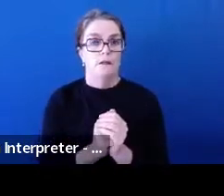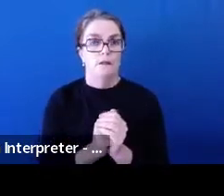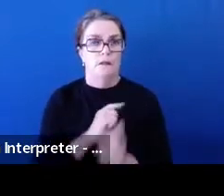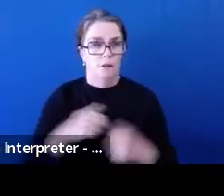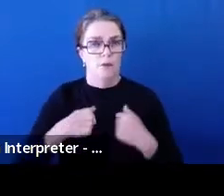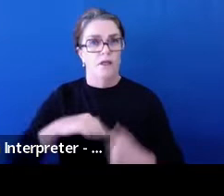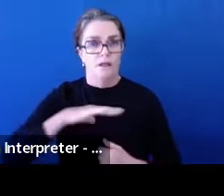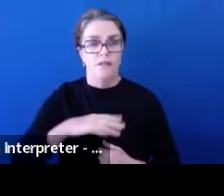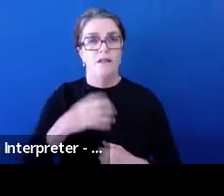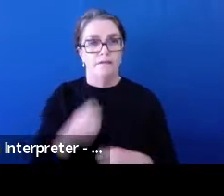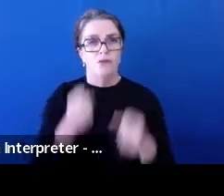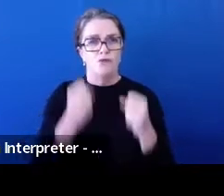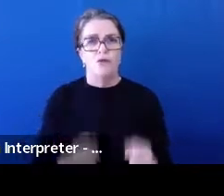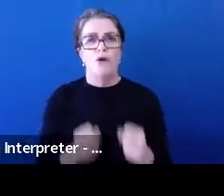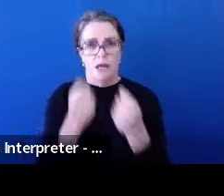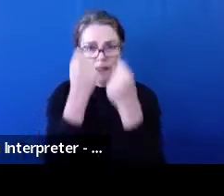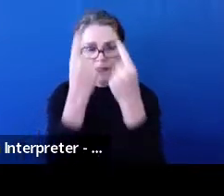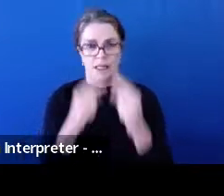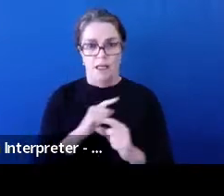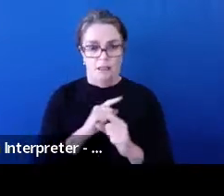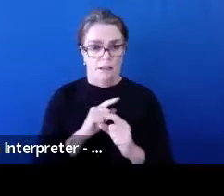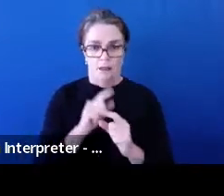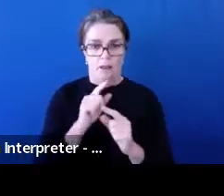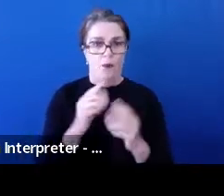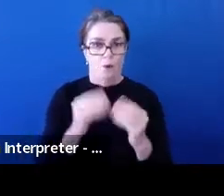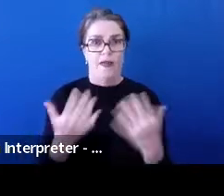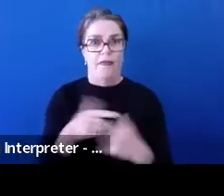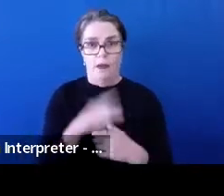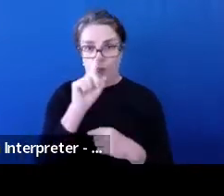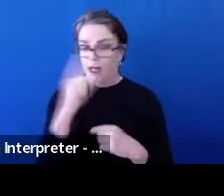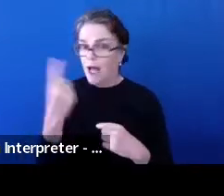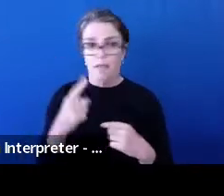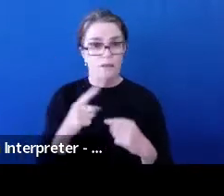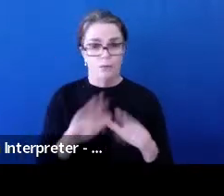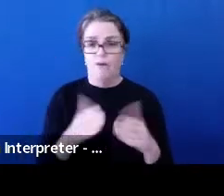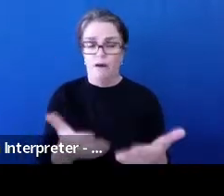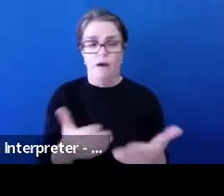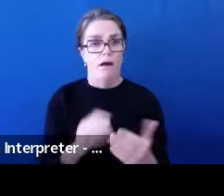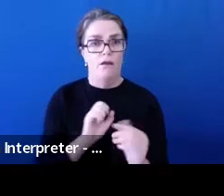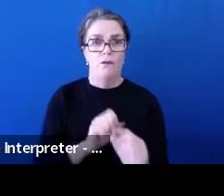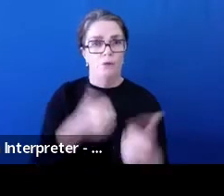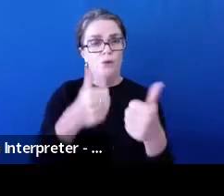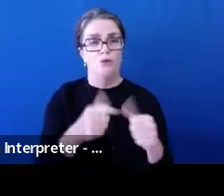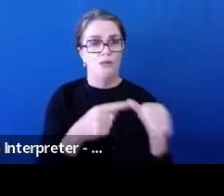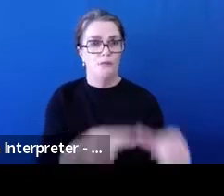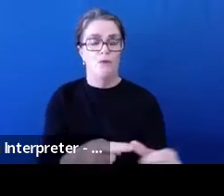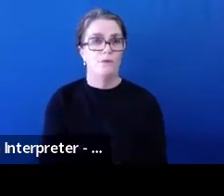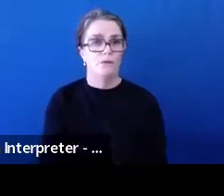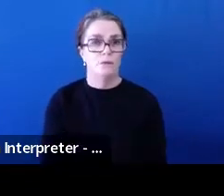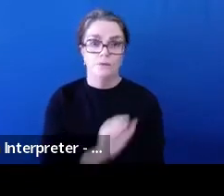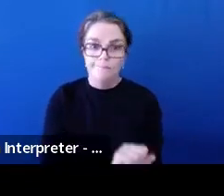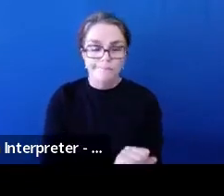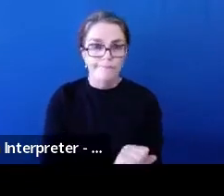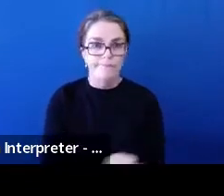that, our capacity to provide effective responses is very hampered. This is a very key issue in